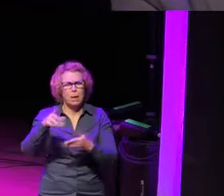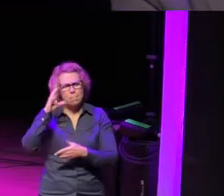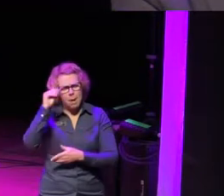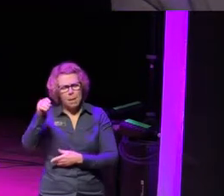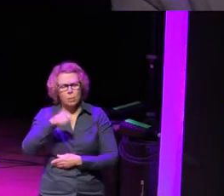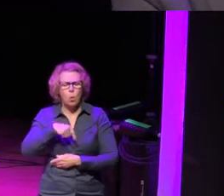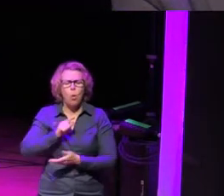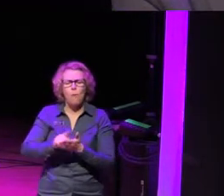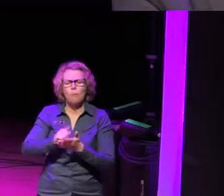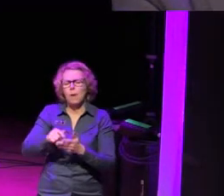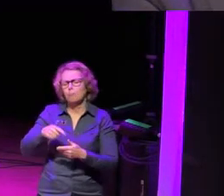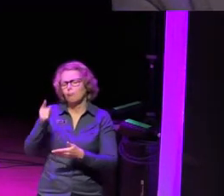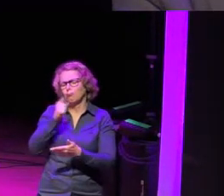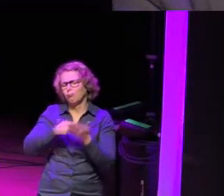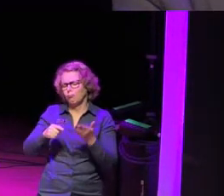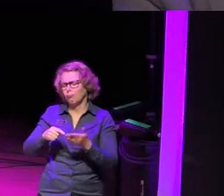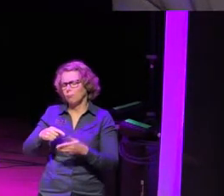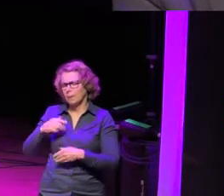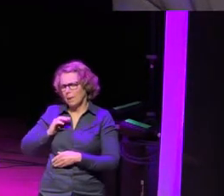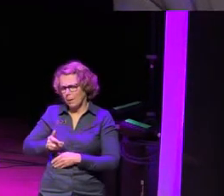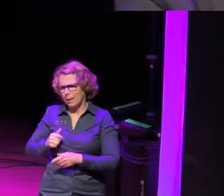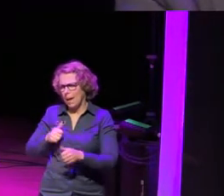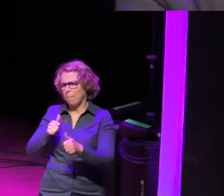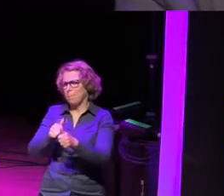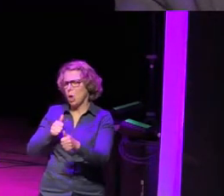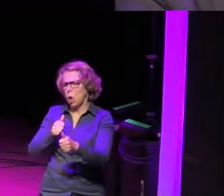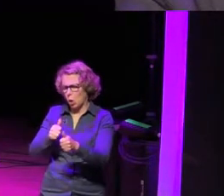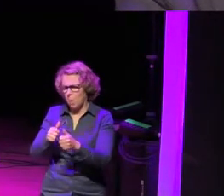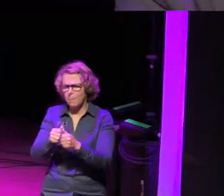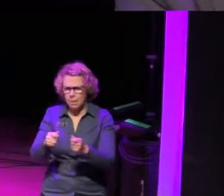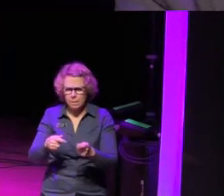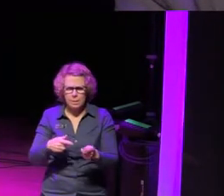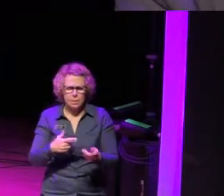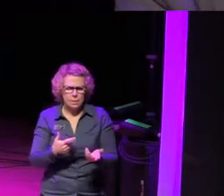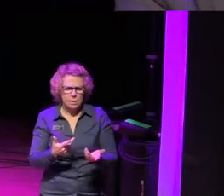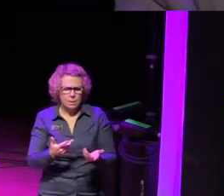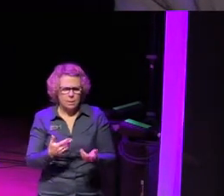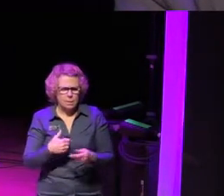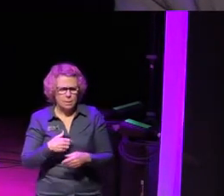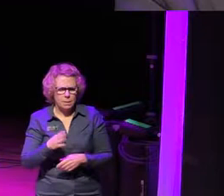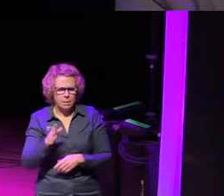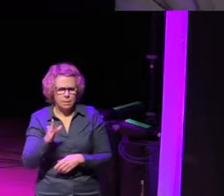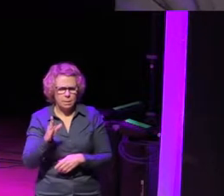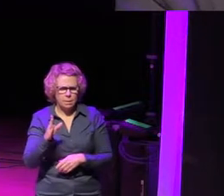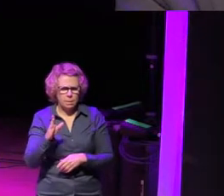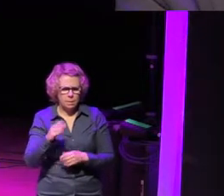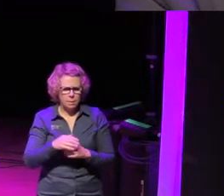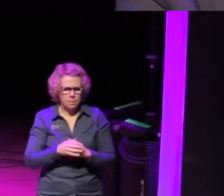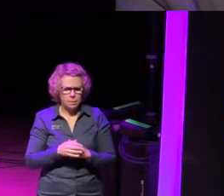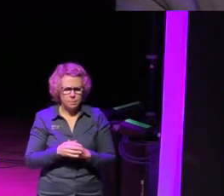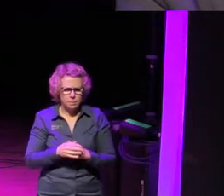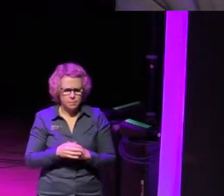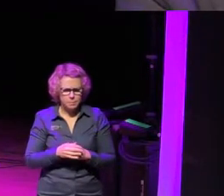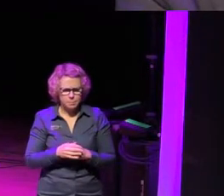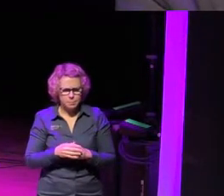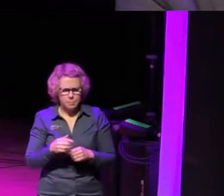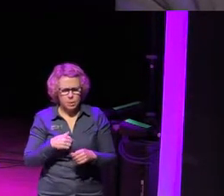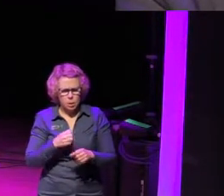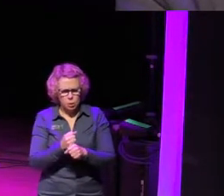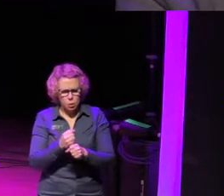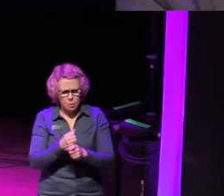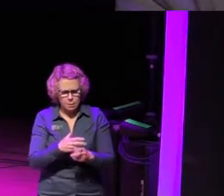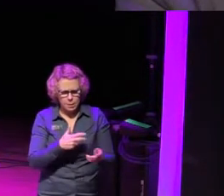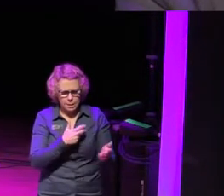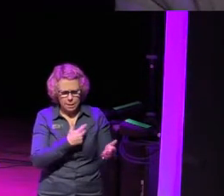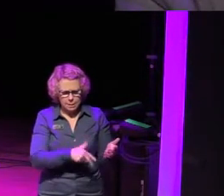just spoke with Martin and remembered that I work with Dala Omo, and the Danish Human